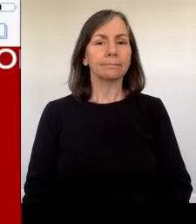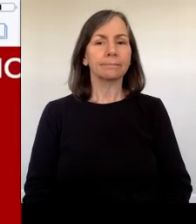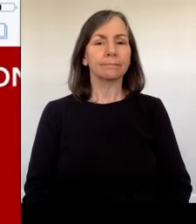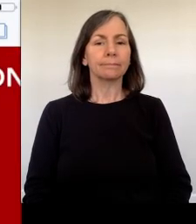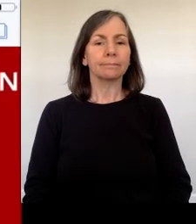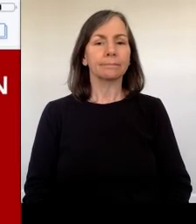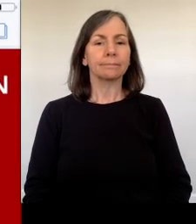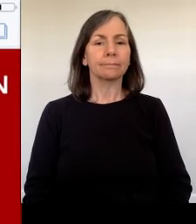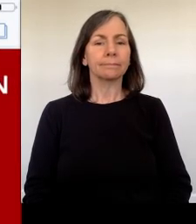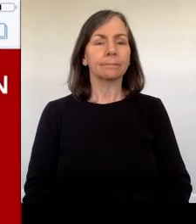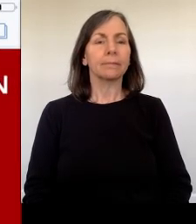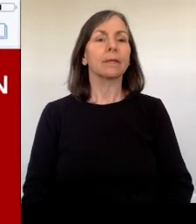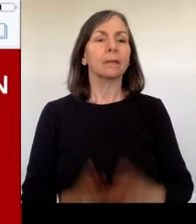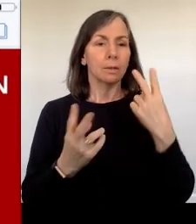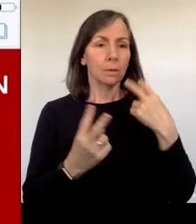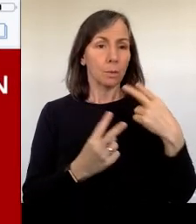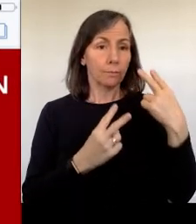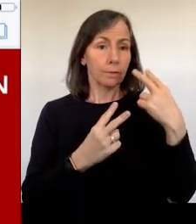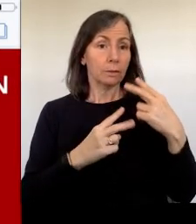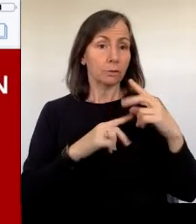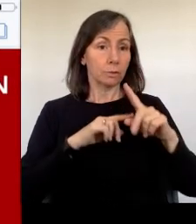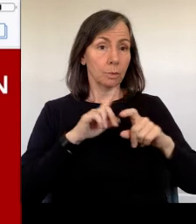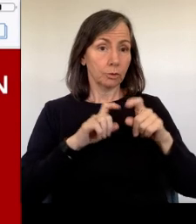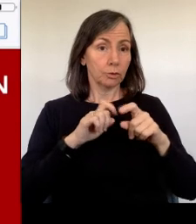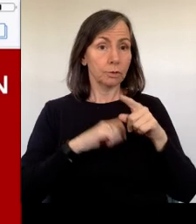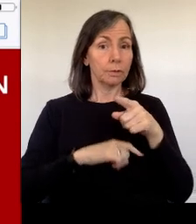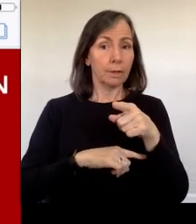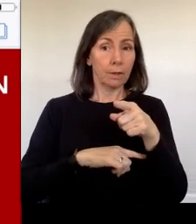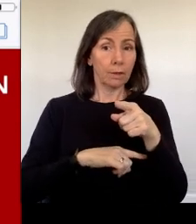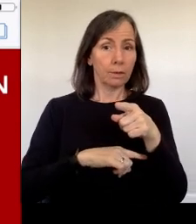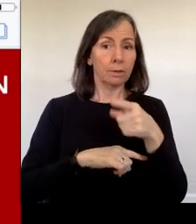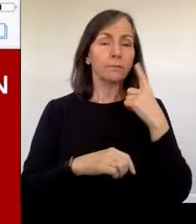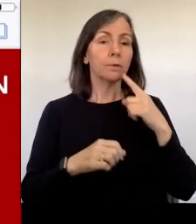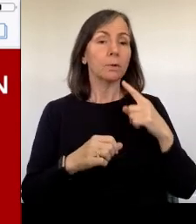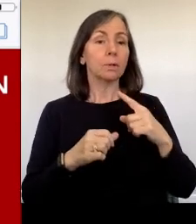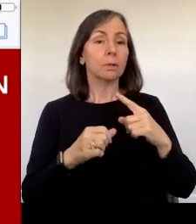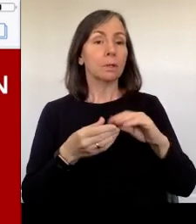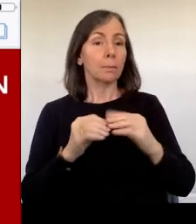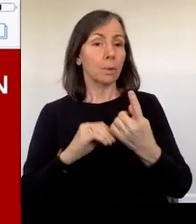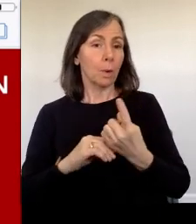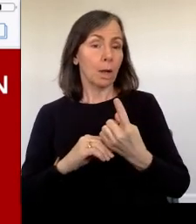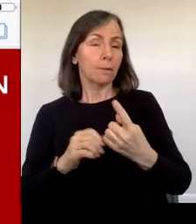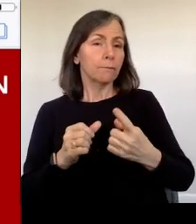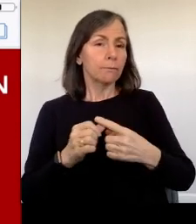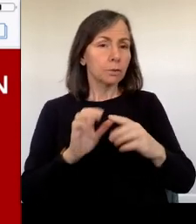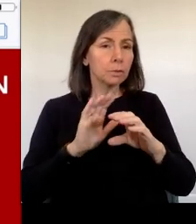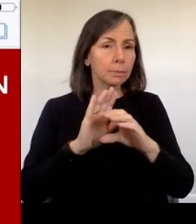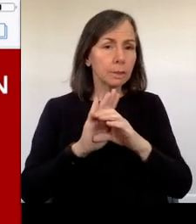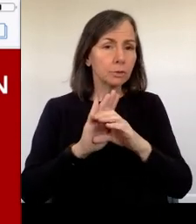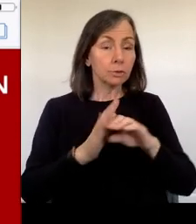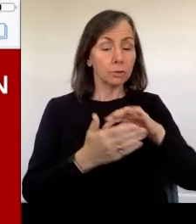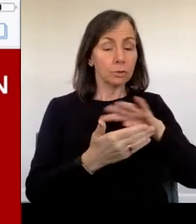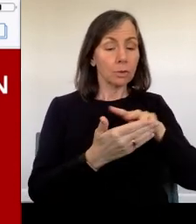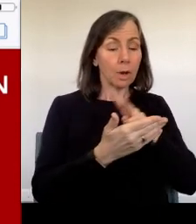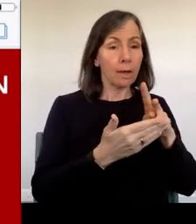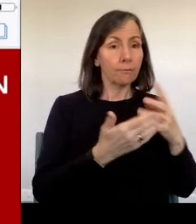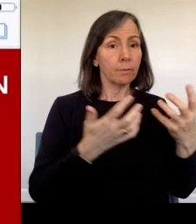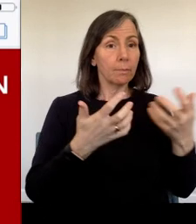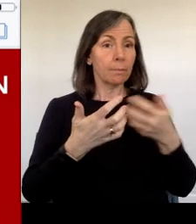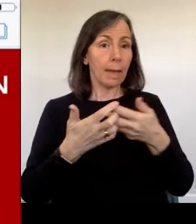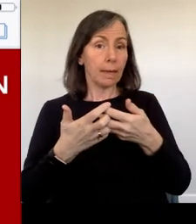So your reflection says, for your first picture, did your graph match your shot